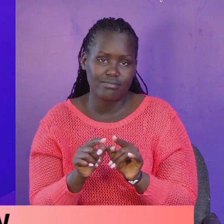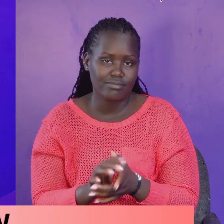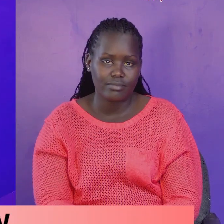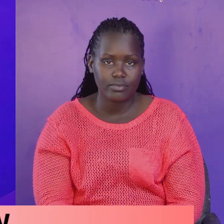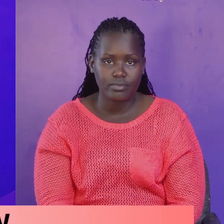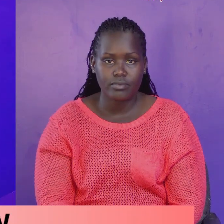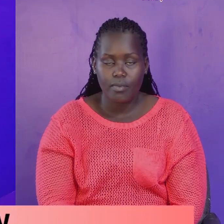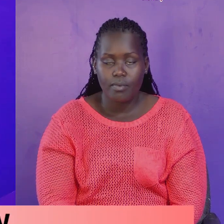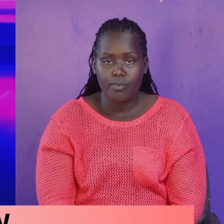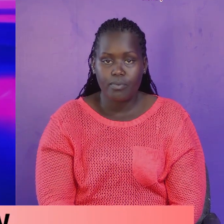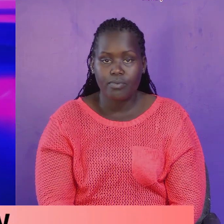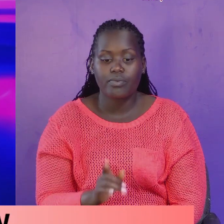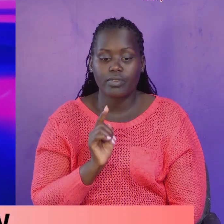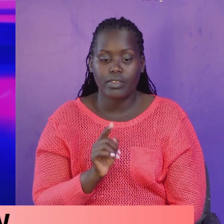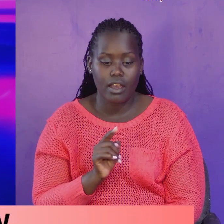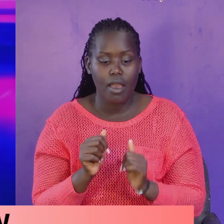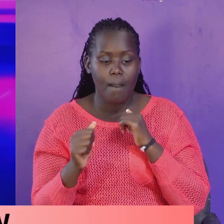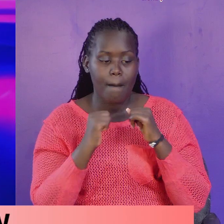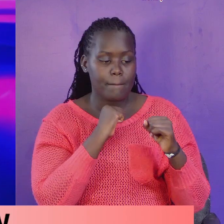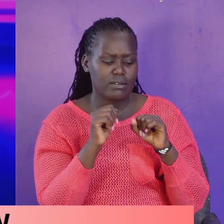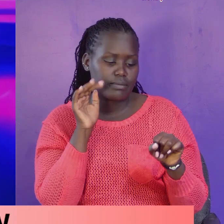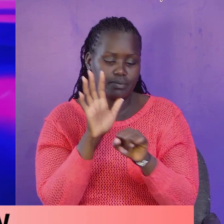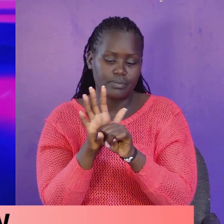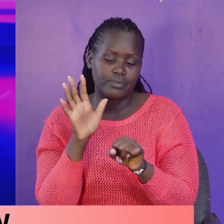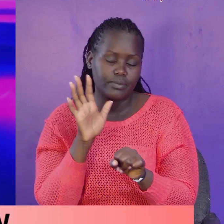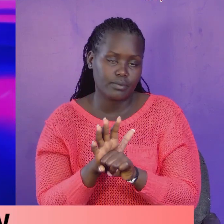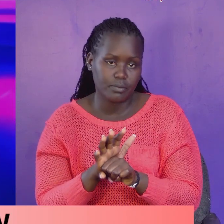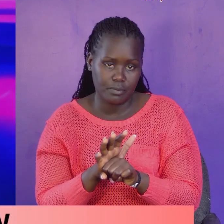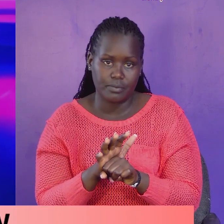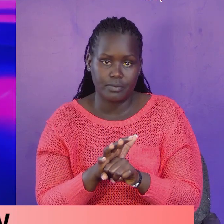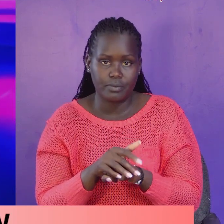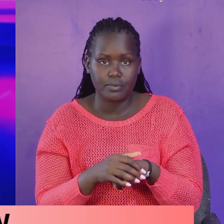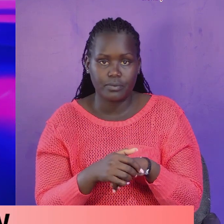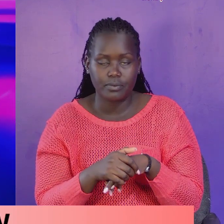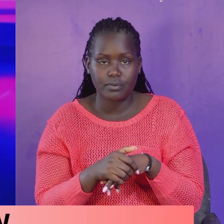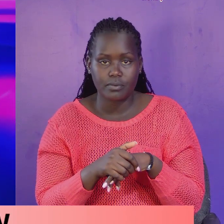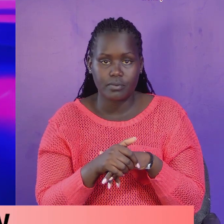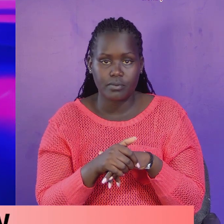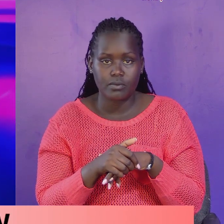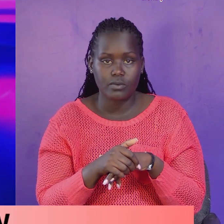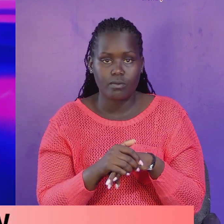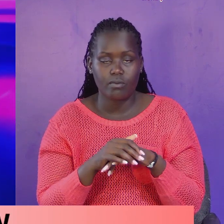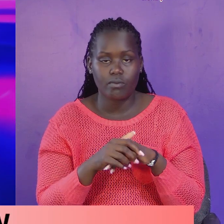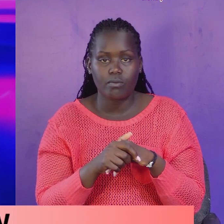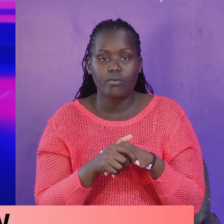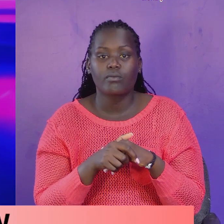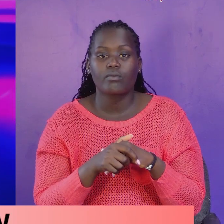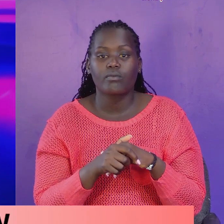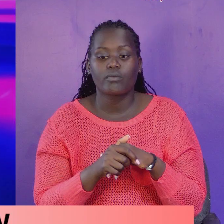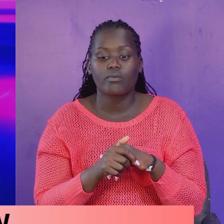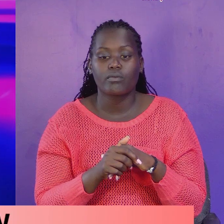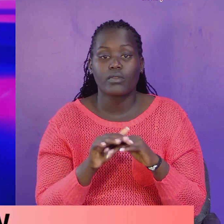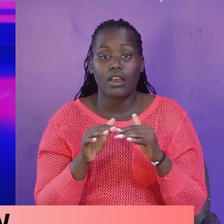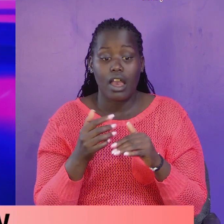course, these marathons are so many, and we as much as